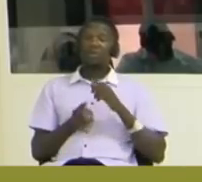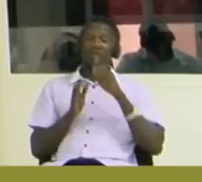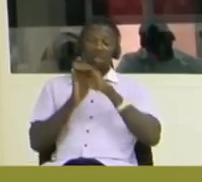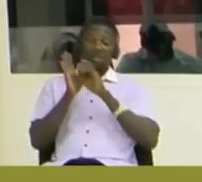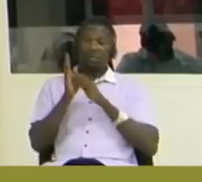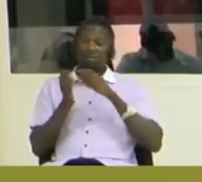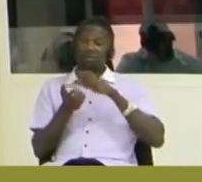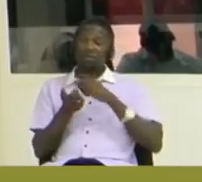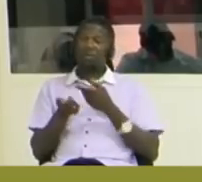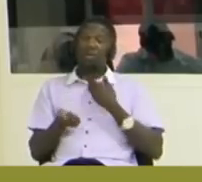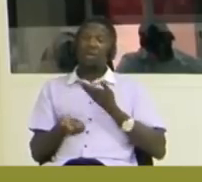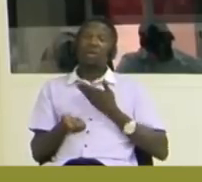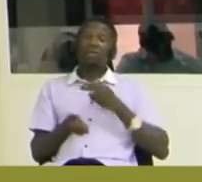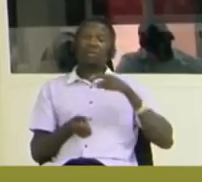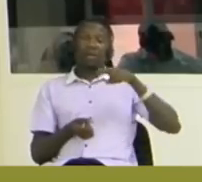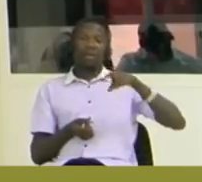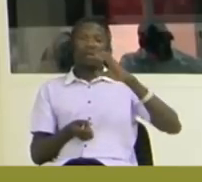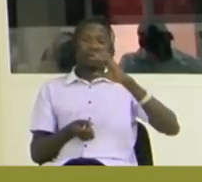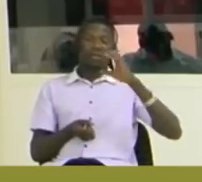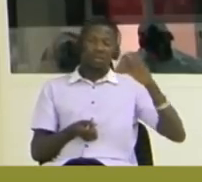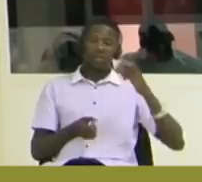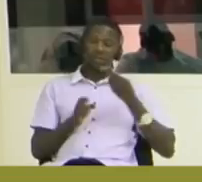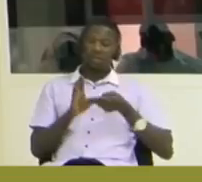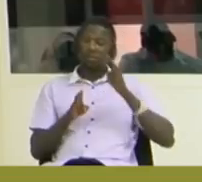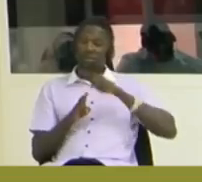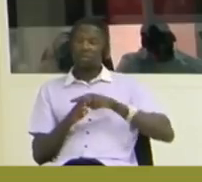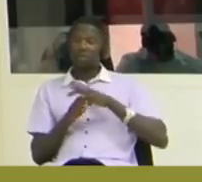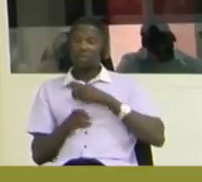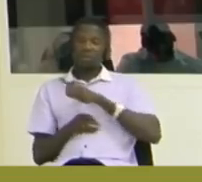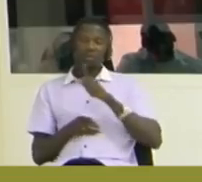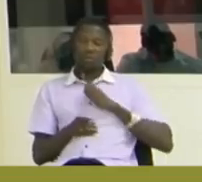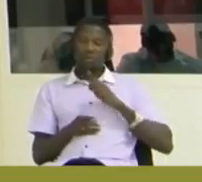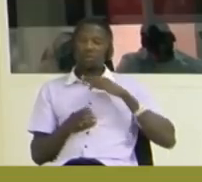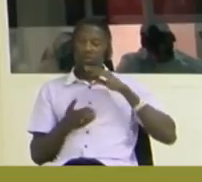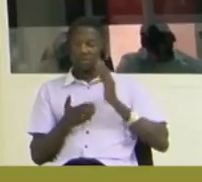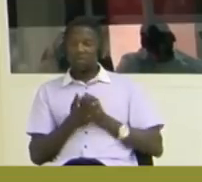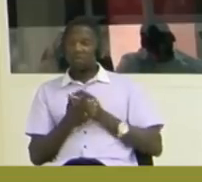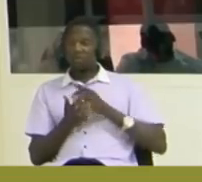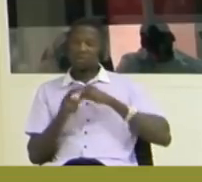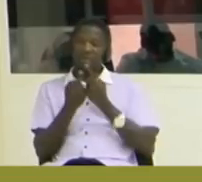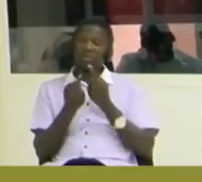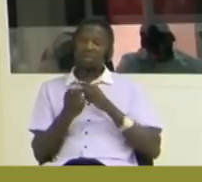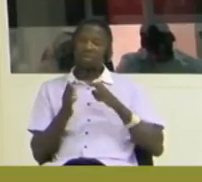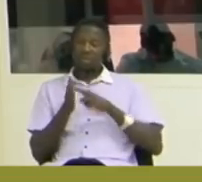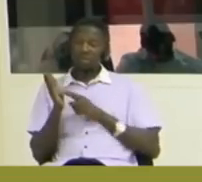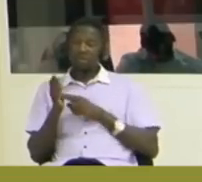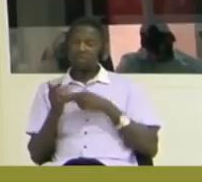We had the NCC report that we believe that some things needed to be